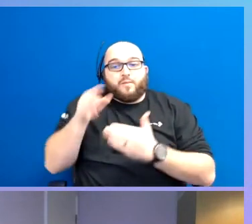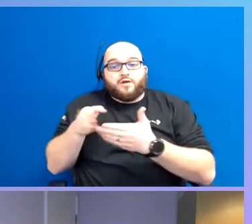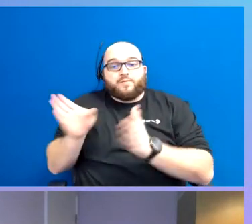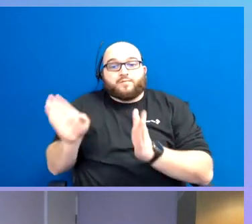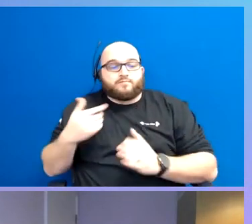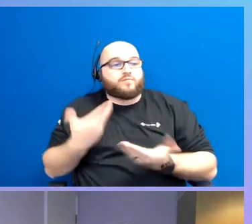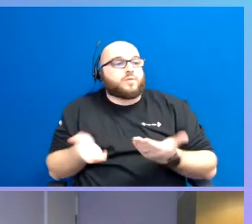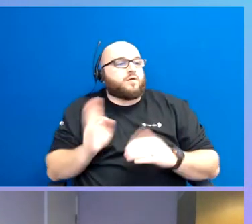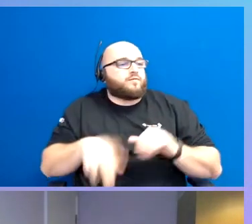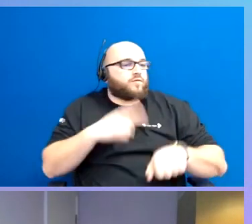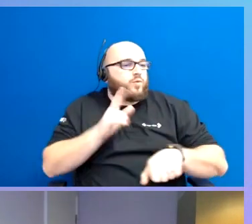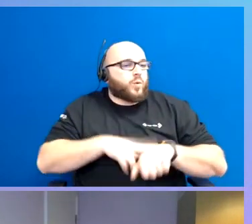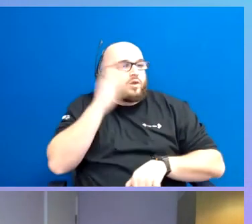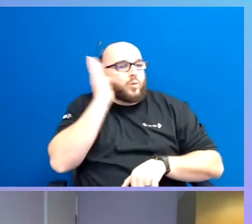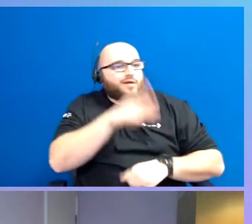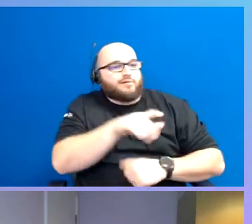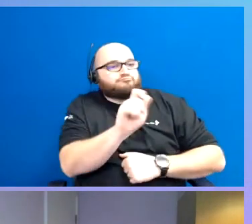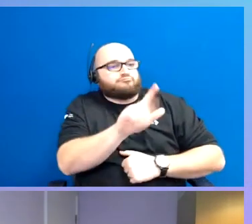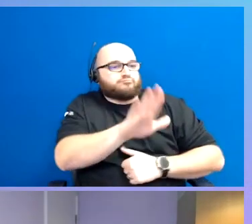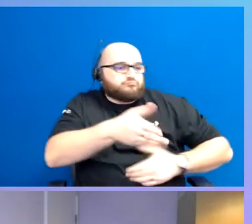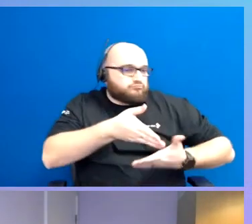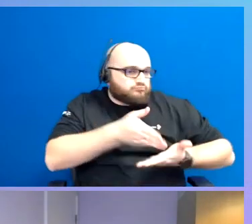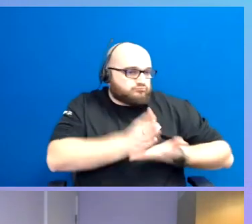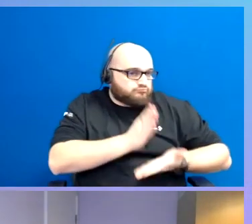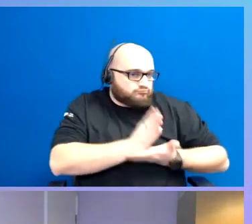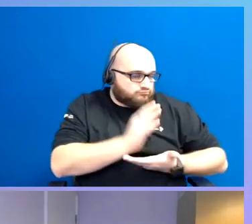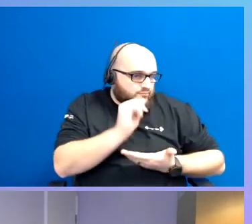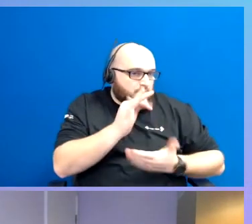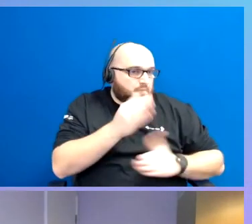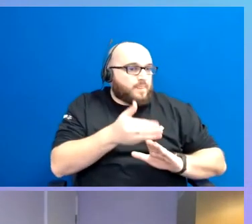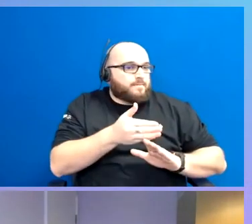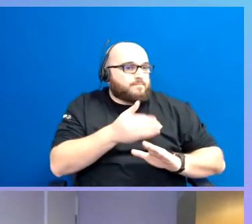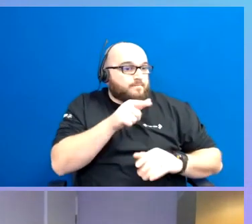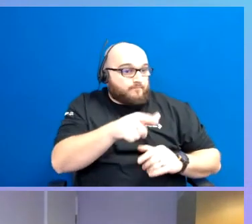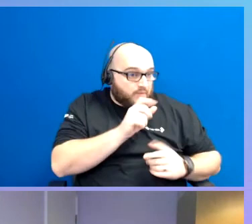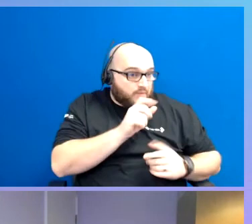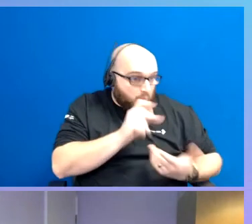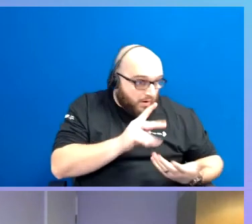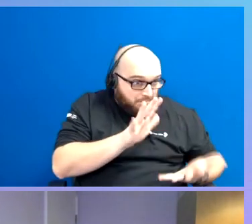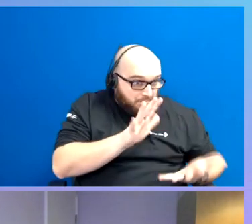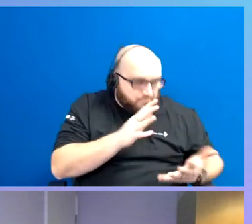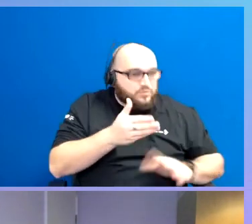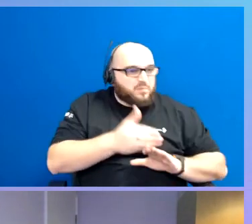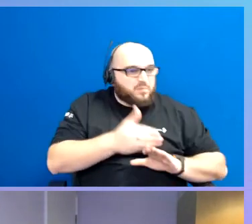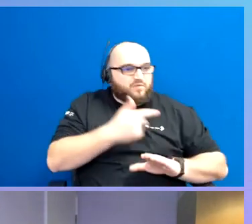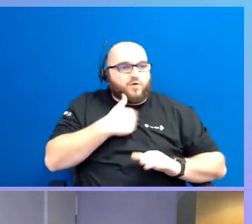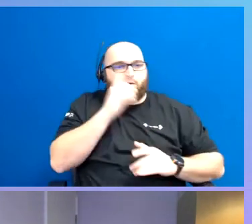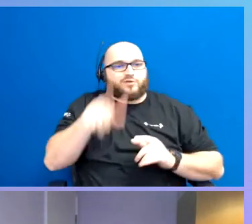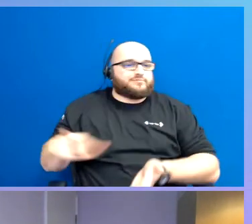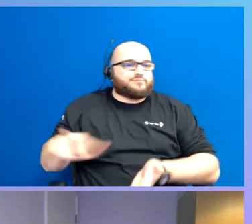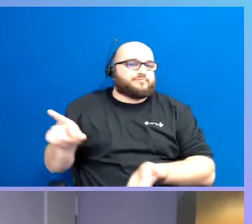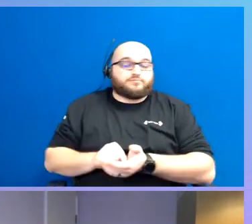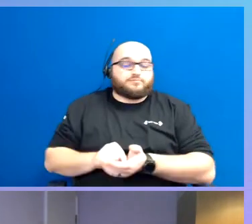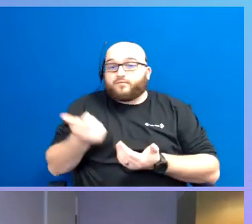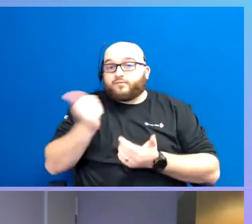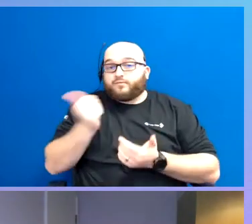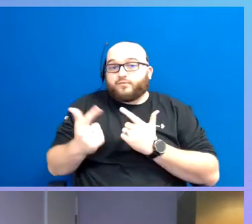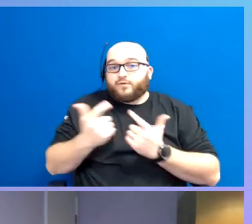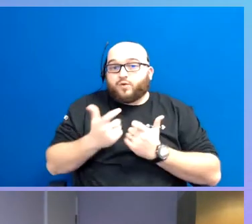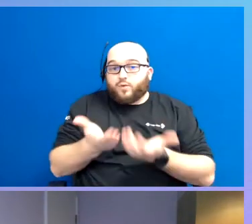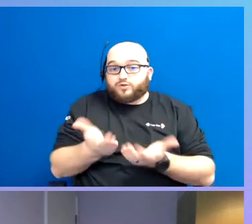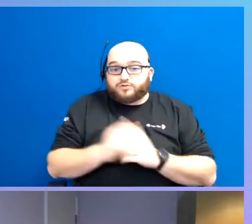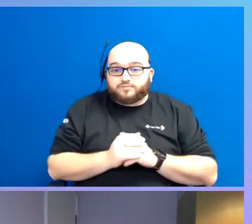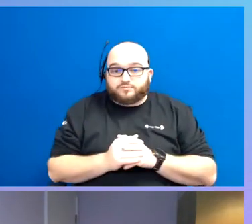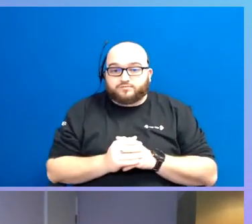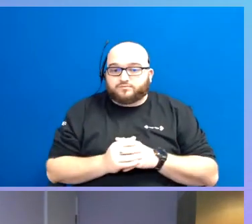course like ask your permission before we do so as well. Great. Do you have any questions about any of that? No, it's